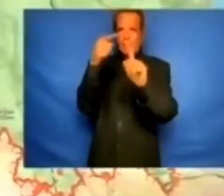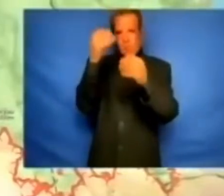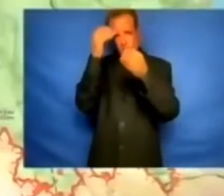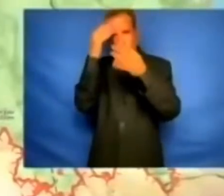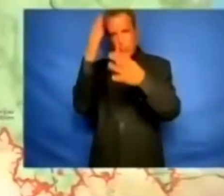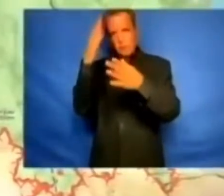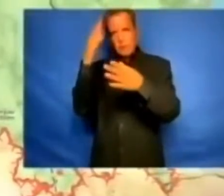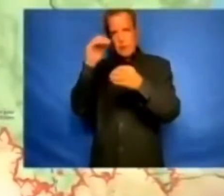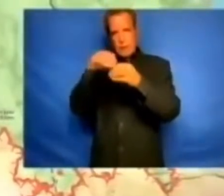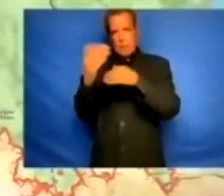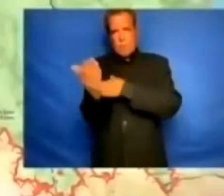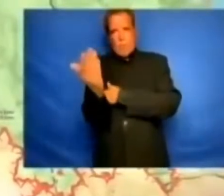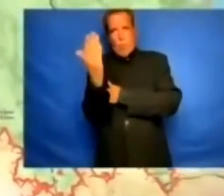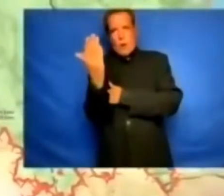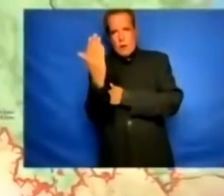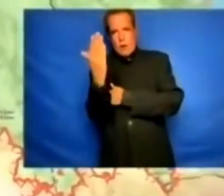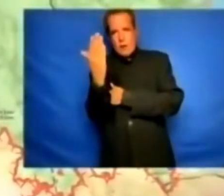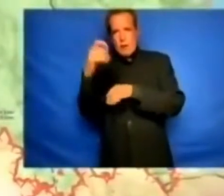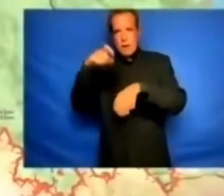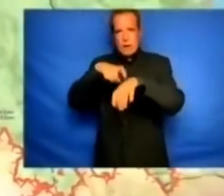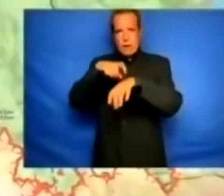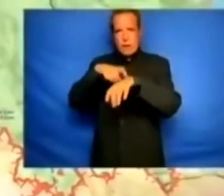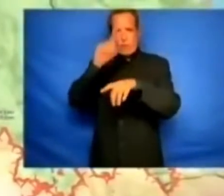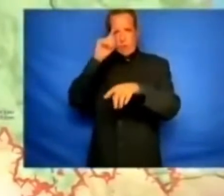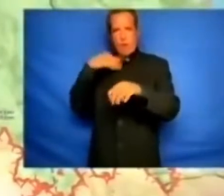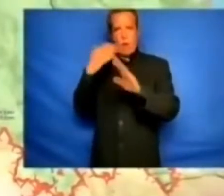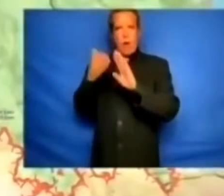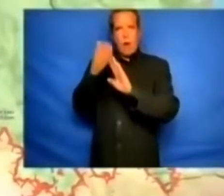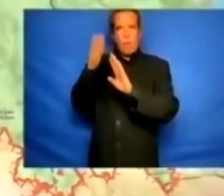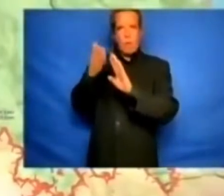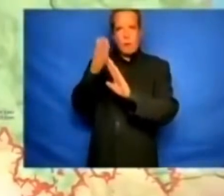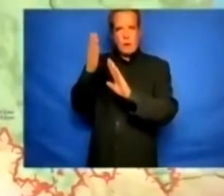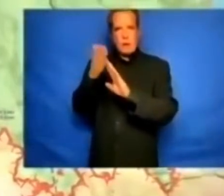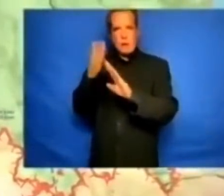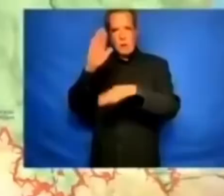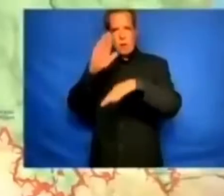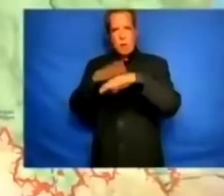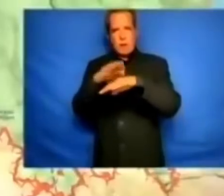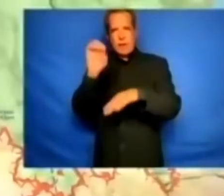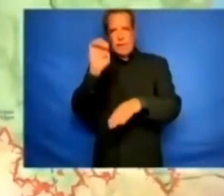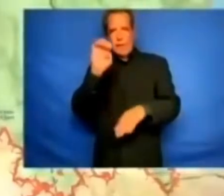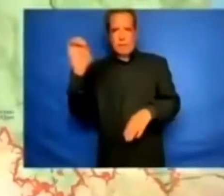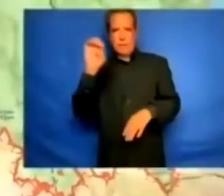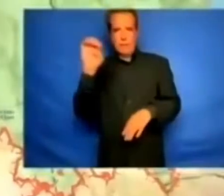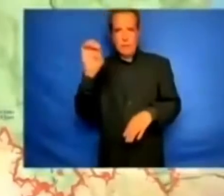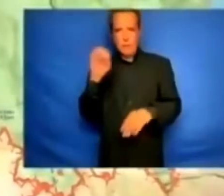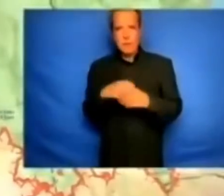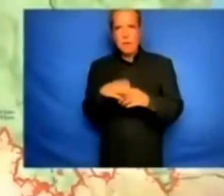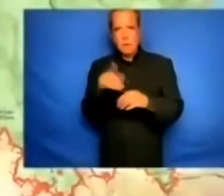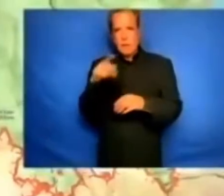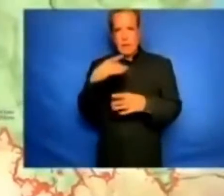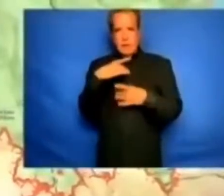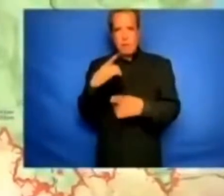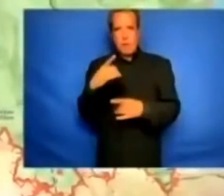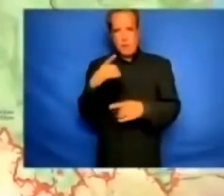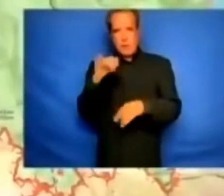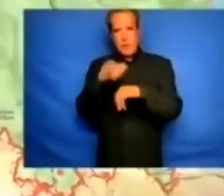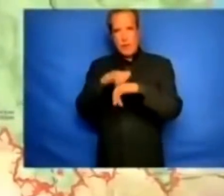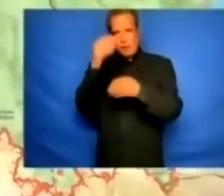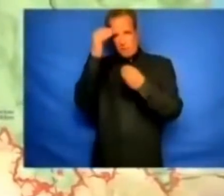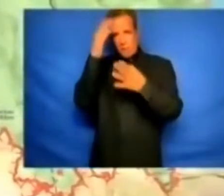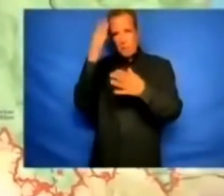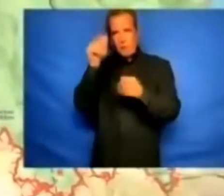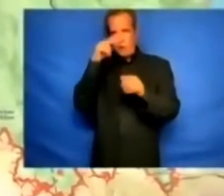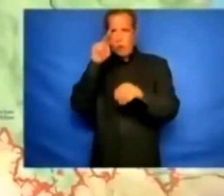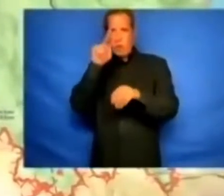morning time, about operations that's happening on the East Zone. So if you're particularly interested in knowing that information, come to our Facebook